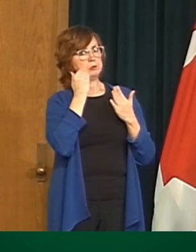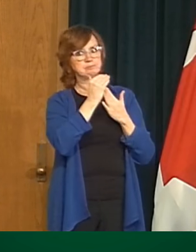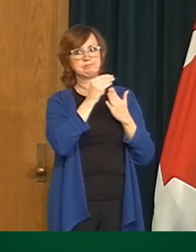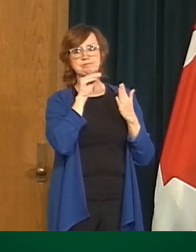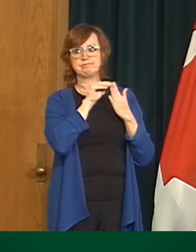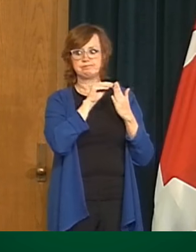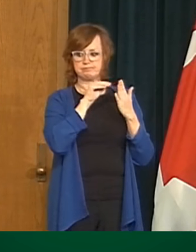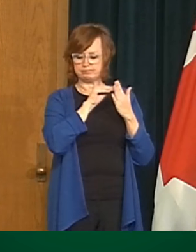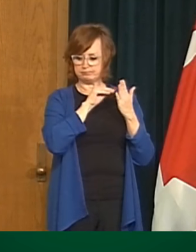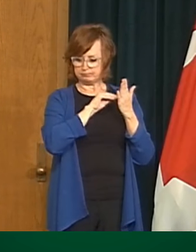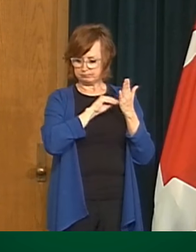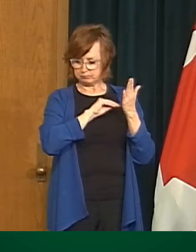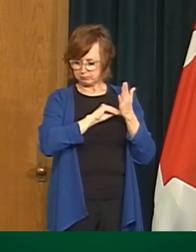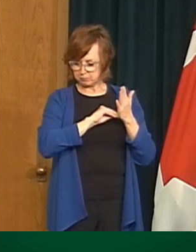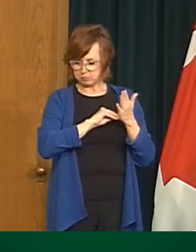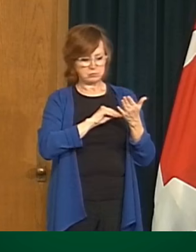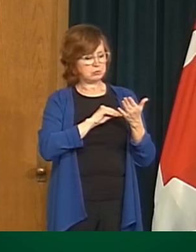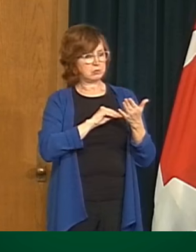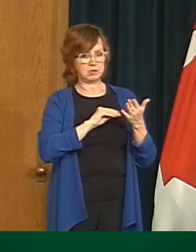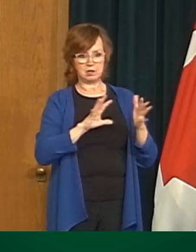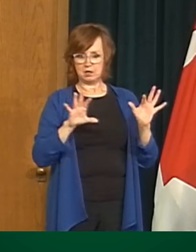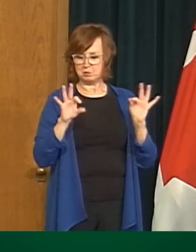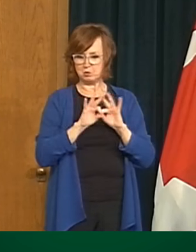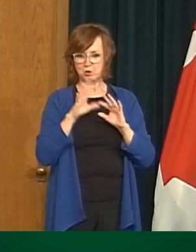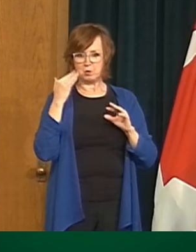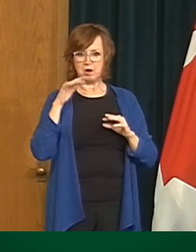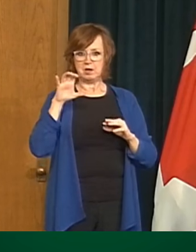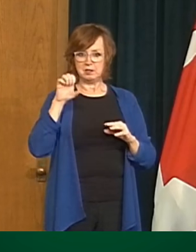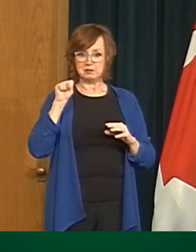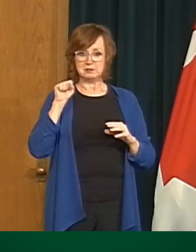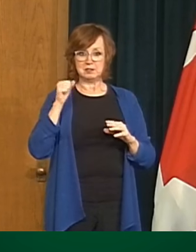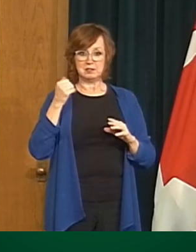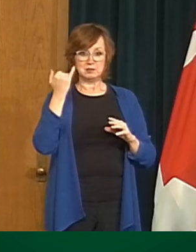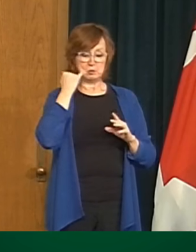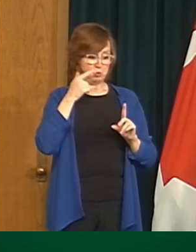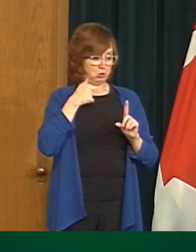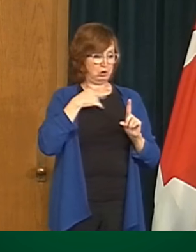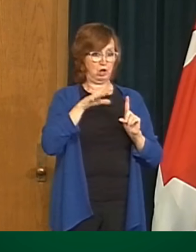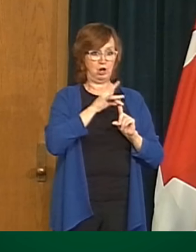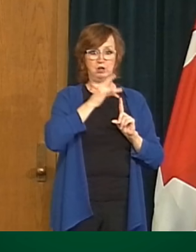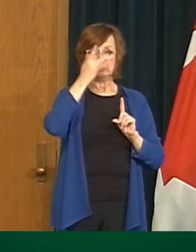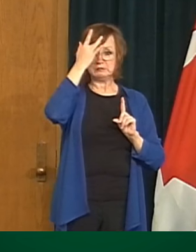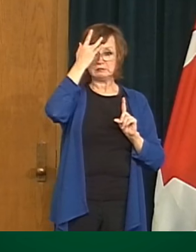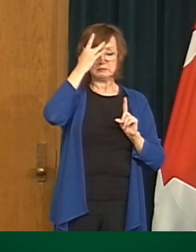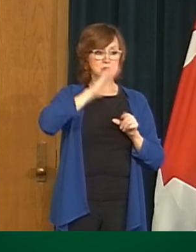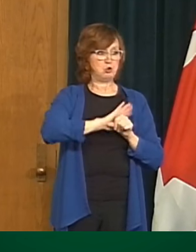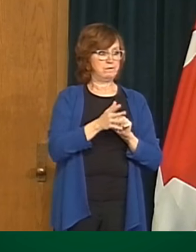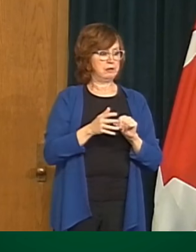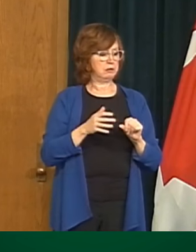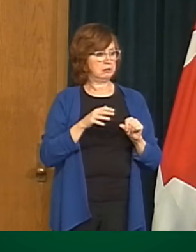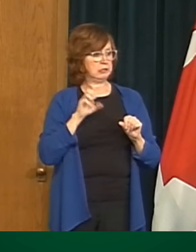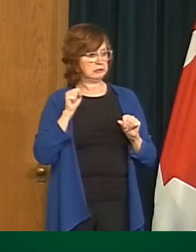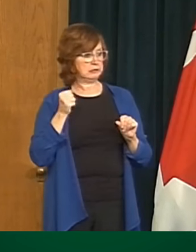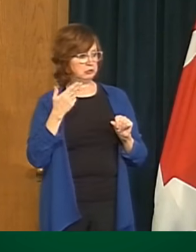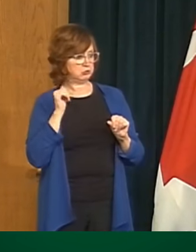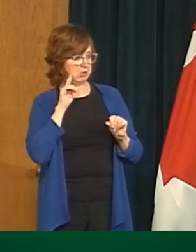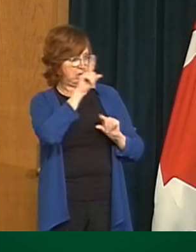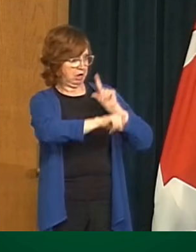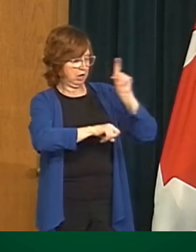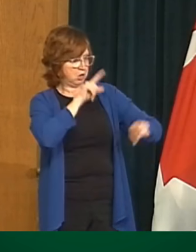couple of weeks, because that's the list that the Saskatchewan Health Authority is going to come and ask you about should you be tested